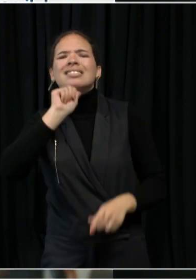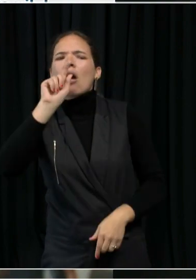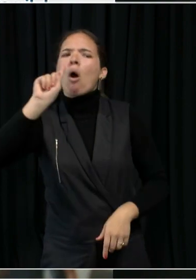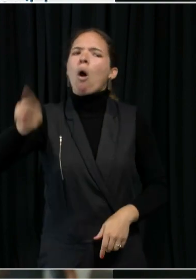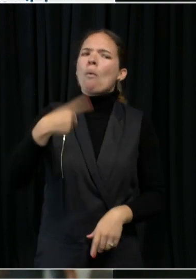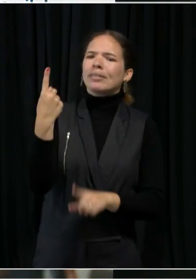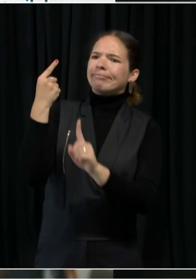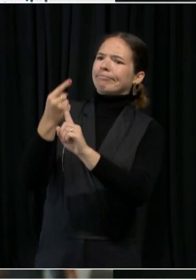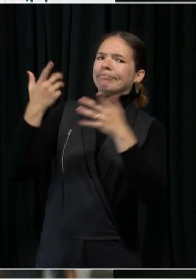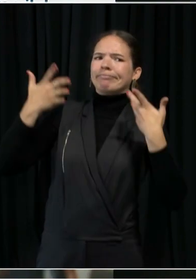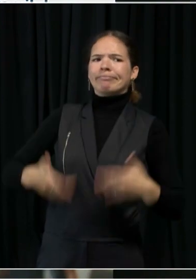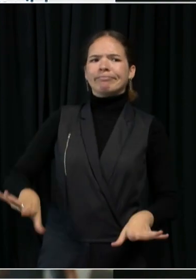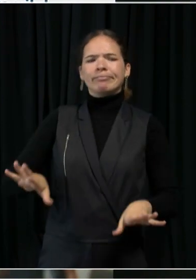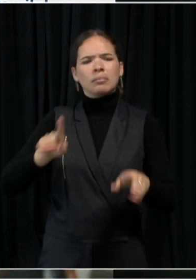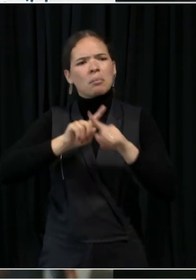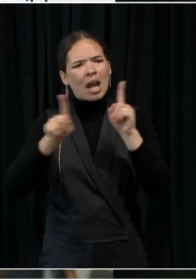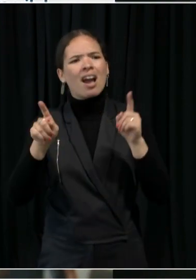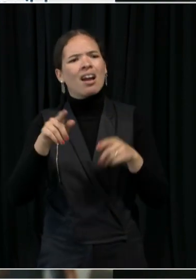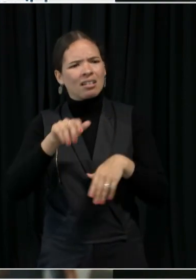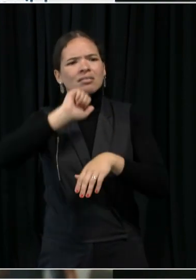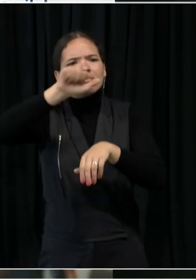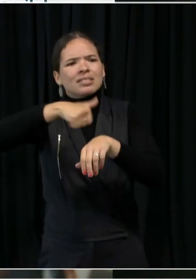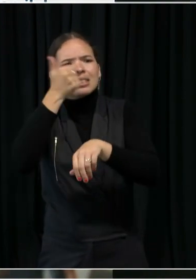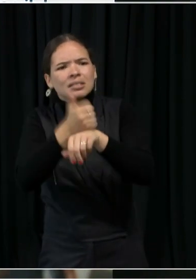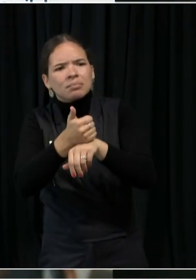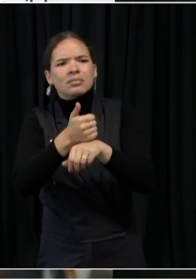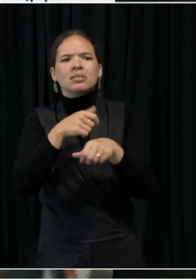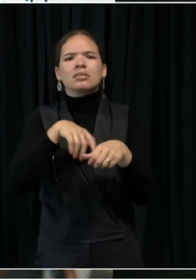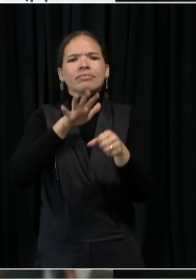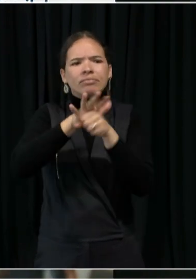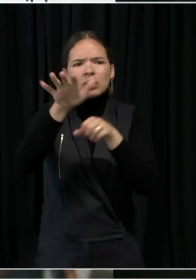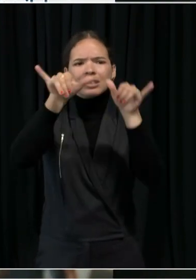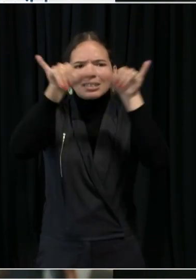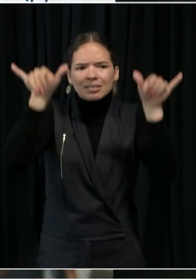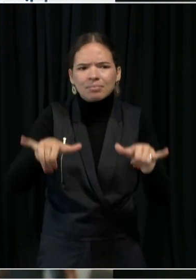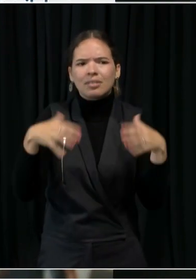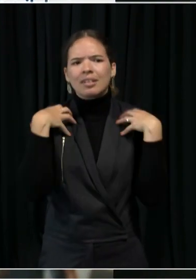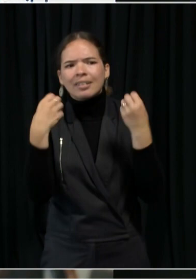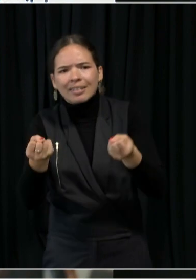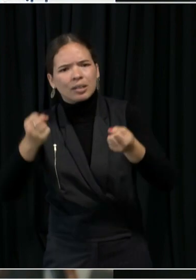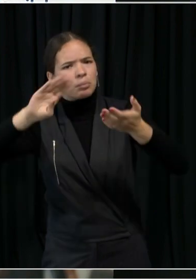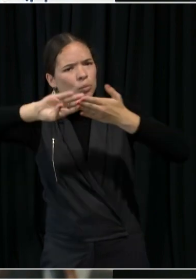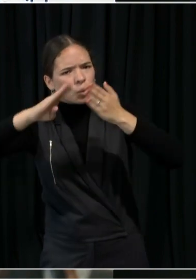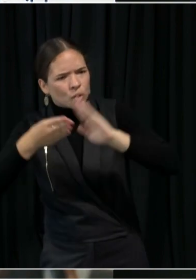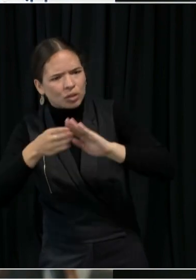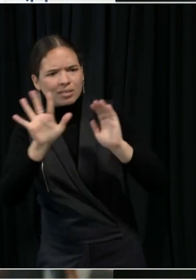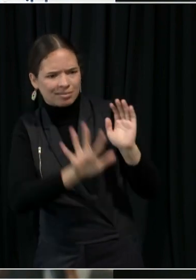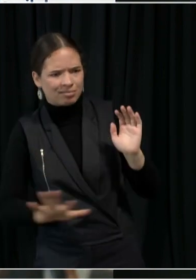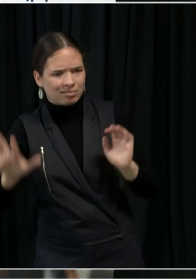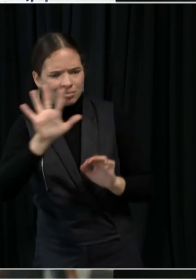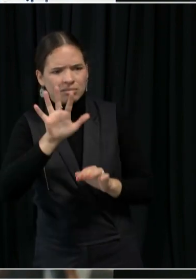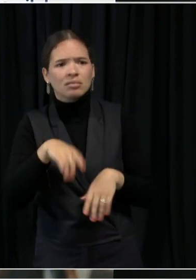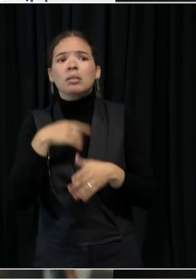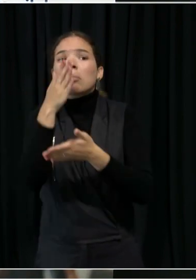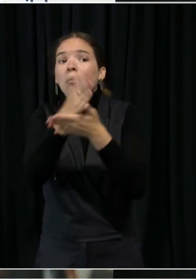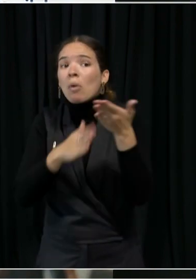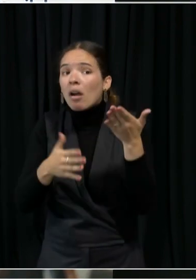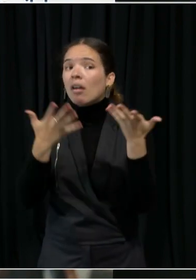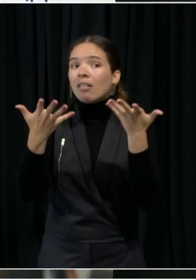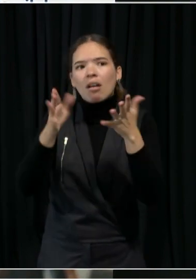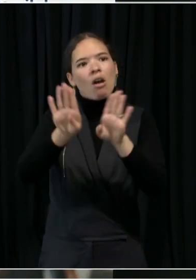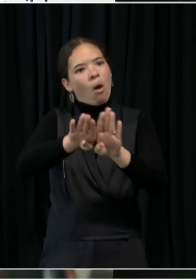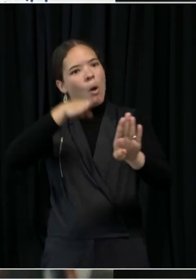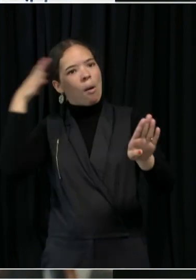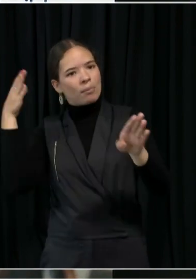healthcare in a healthy community. So part of that is opening an urgent care center so that residents